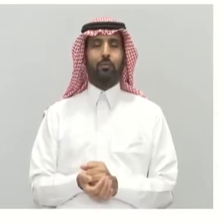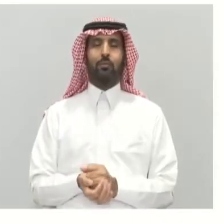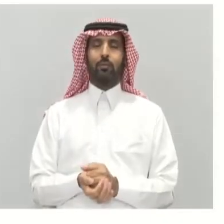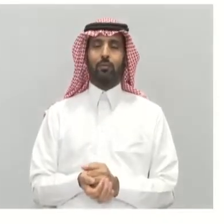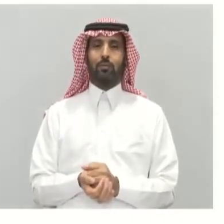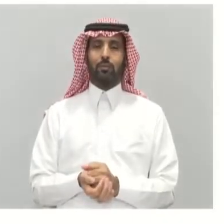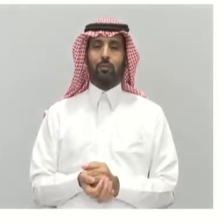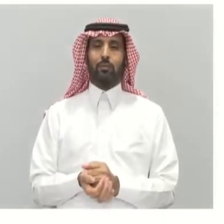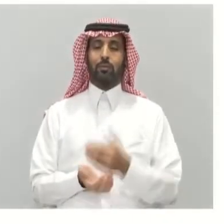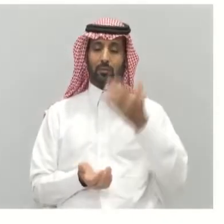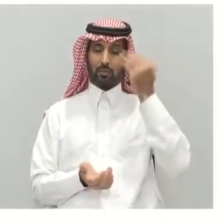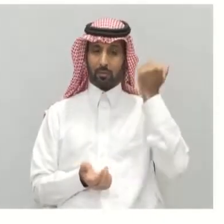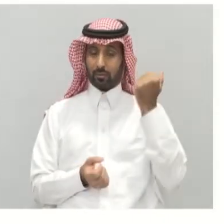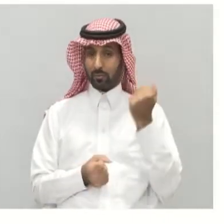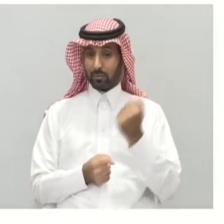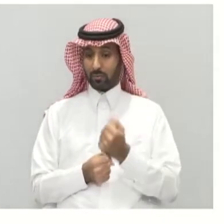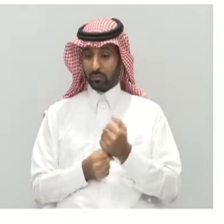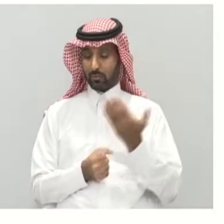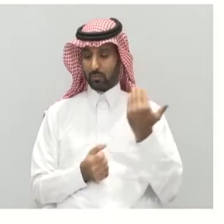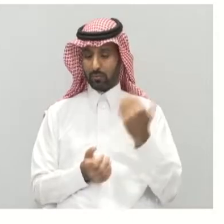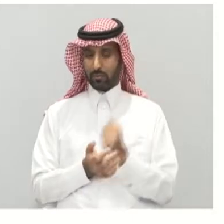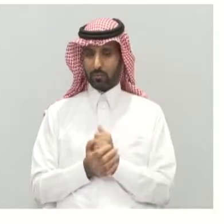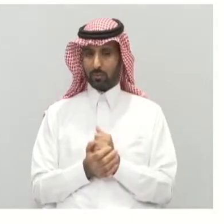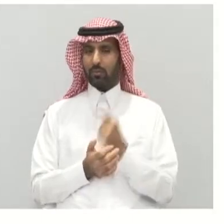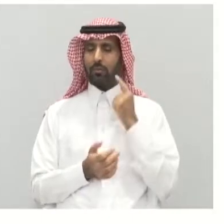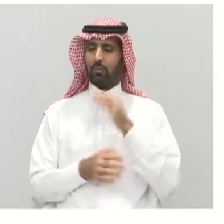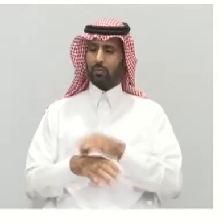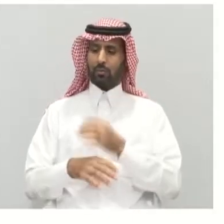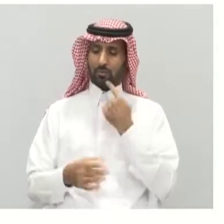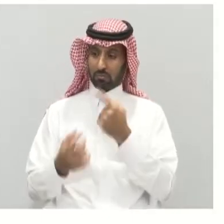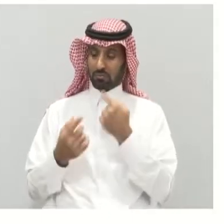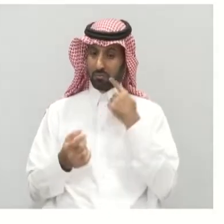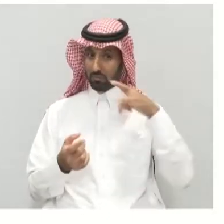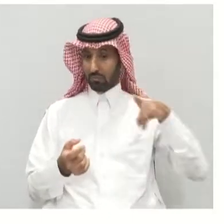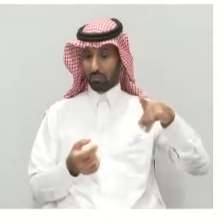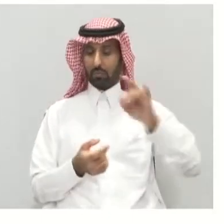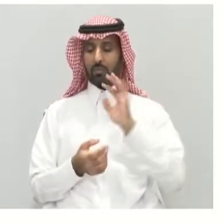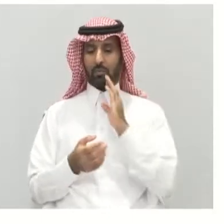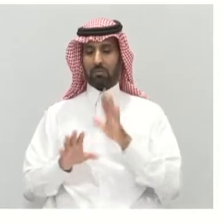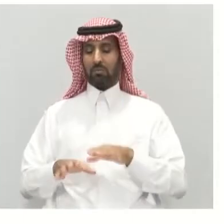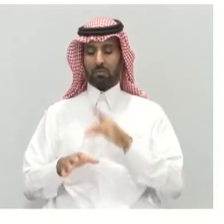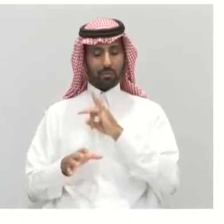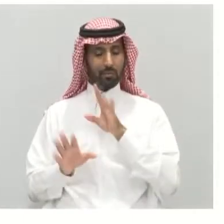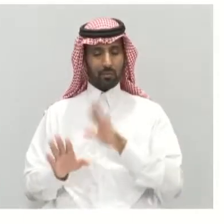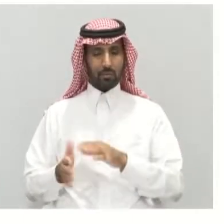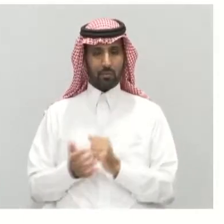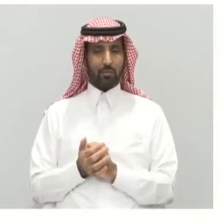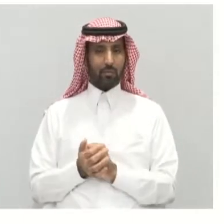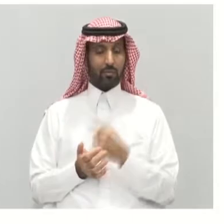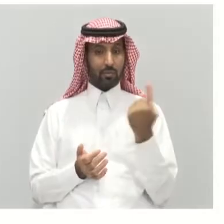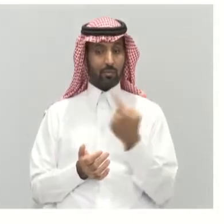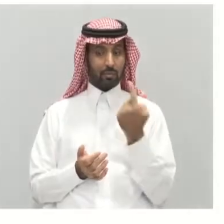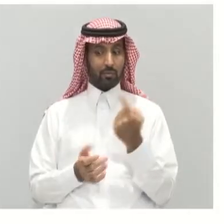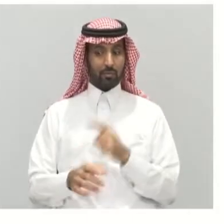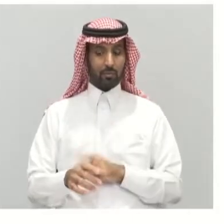when we remember what we did last summer. So some of you said they went on vacation, some of you they didn't.